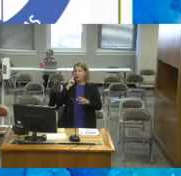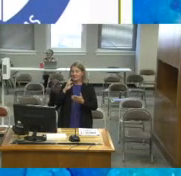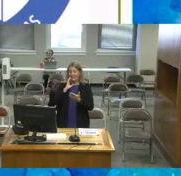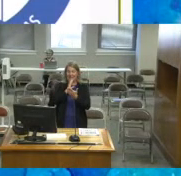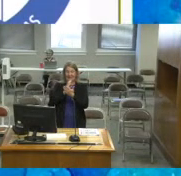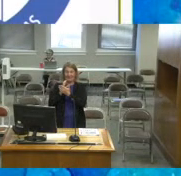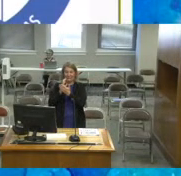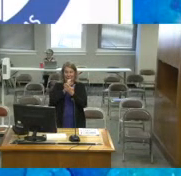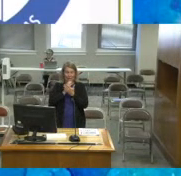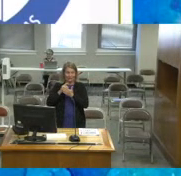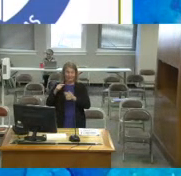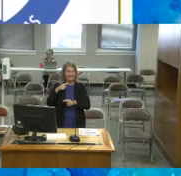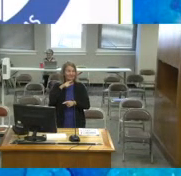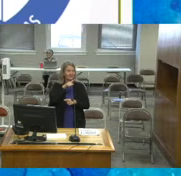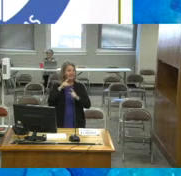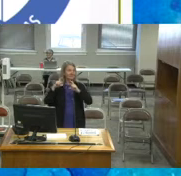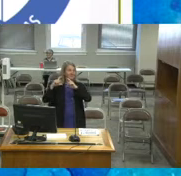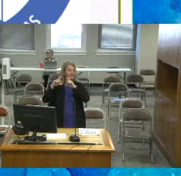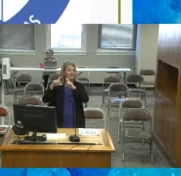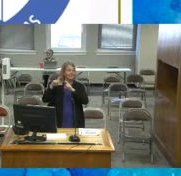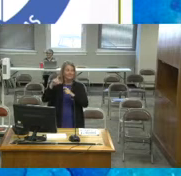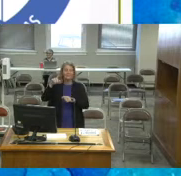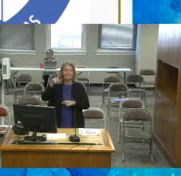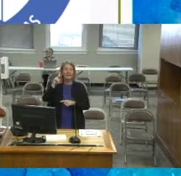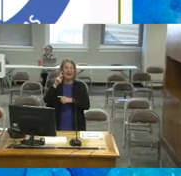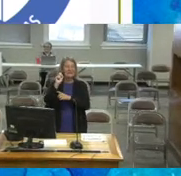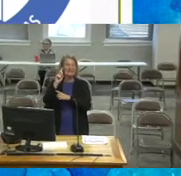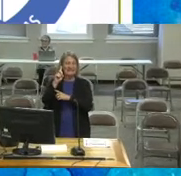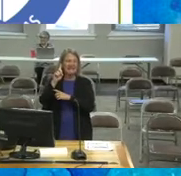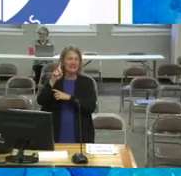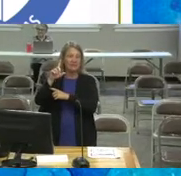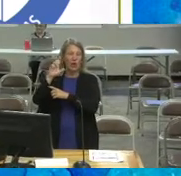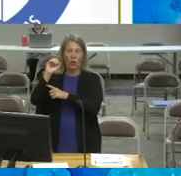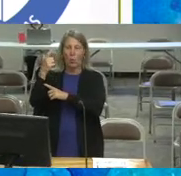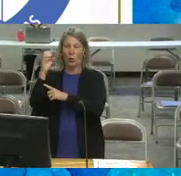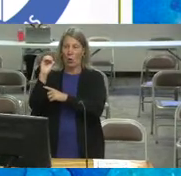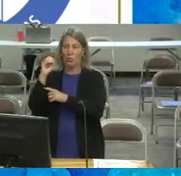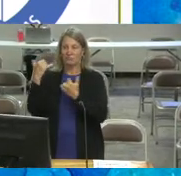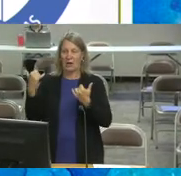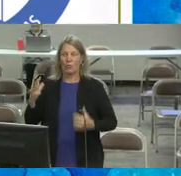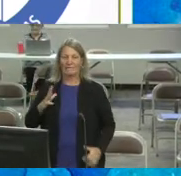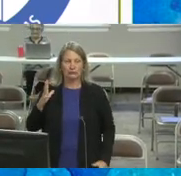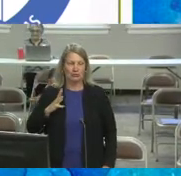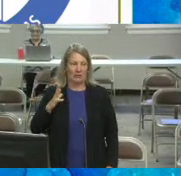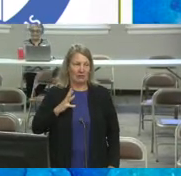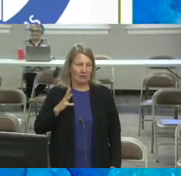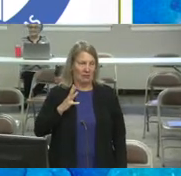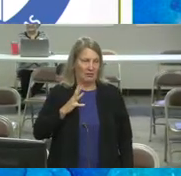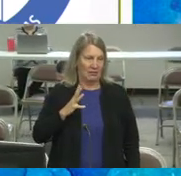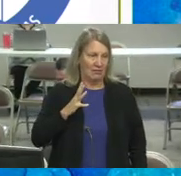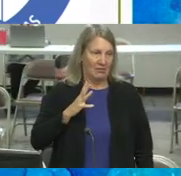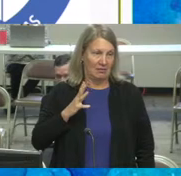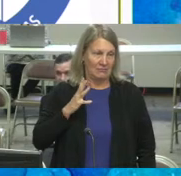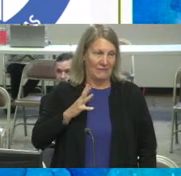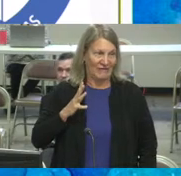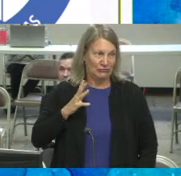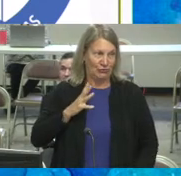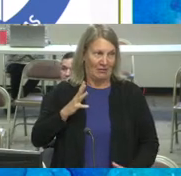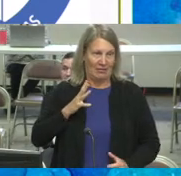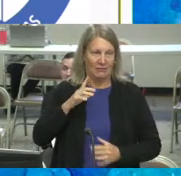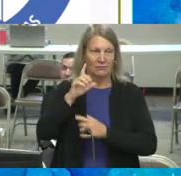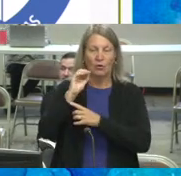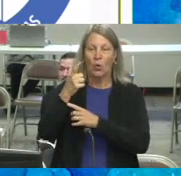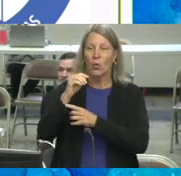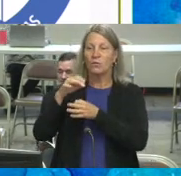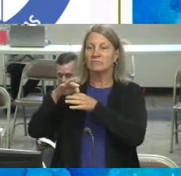a little bit heavy laden with data and there's some pictures on this front page you see our new logo it is now